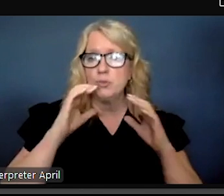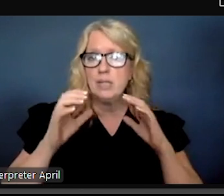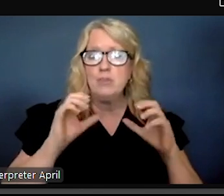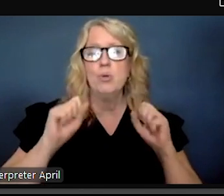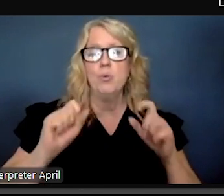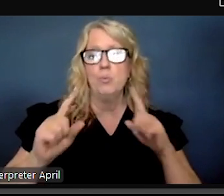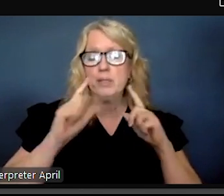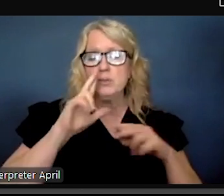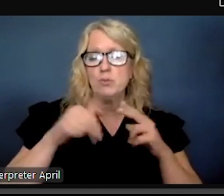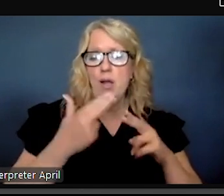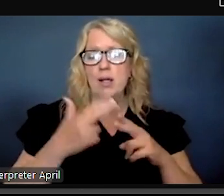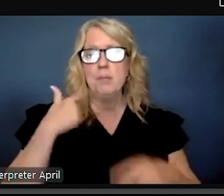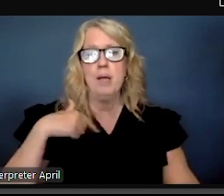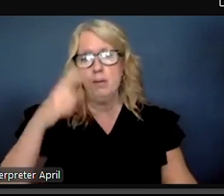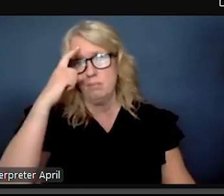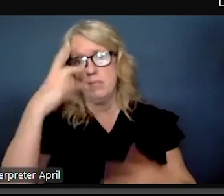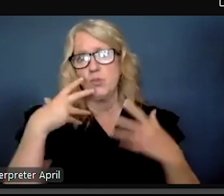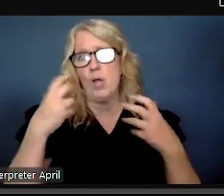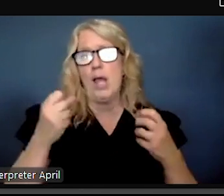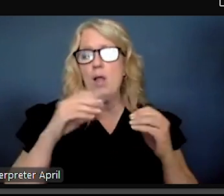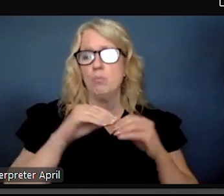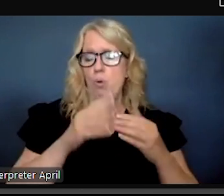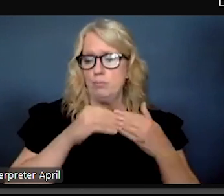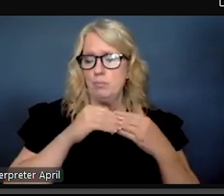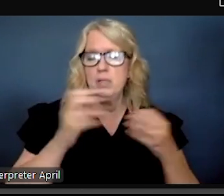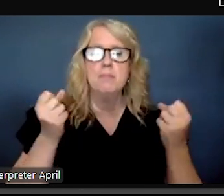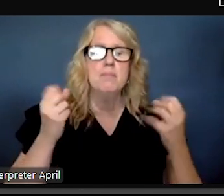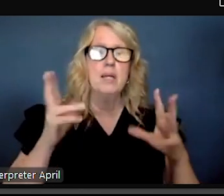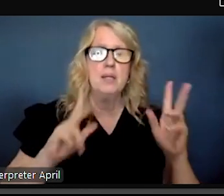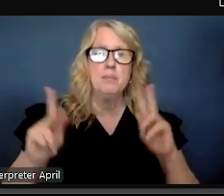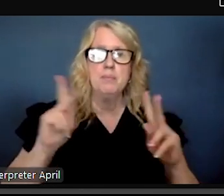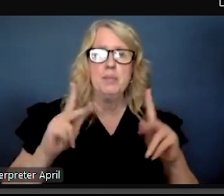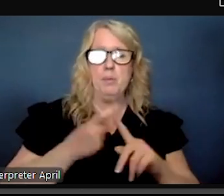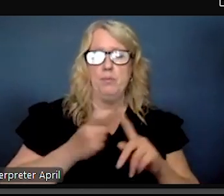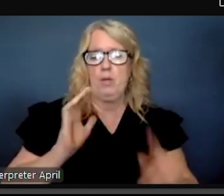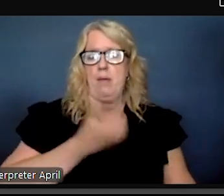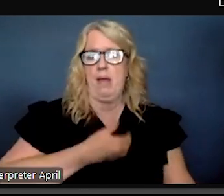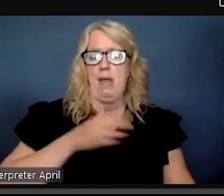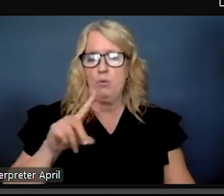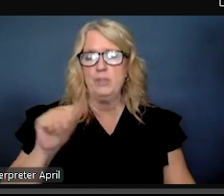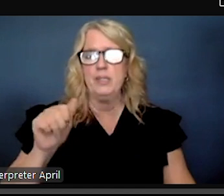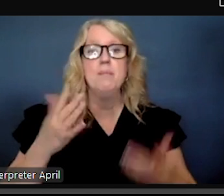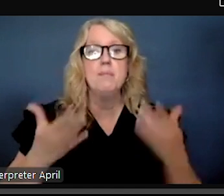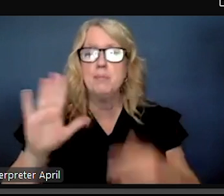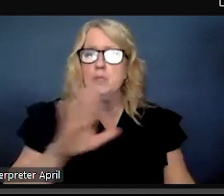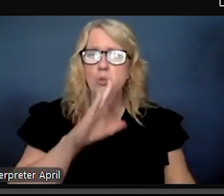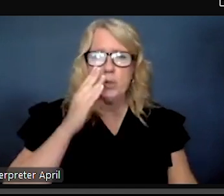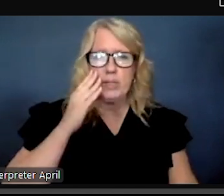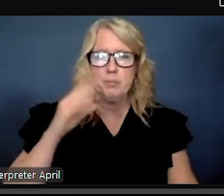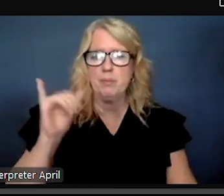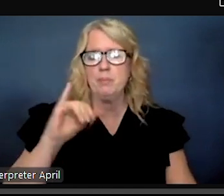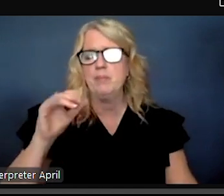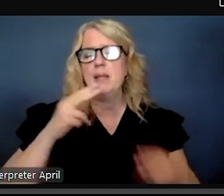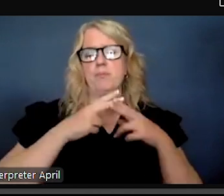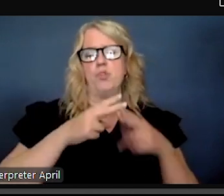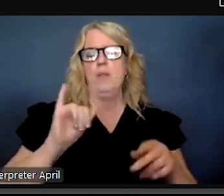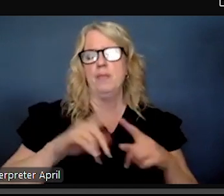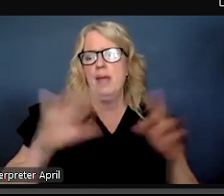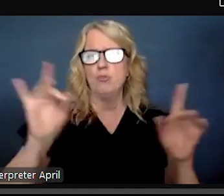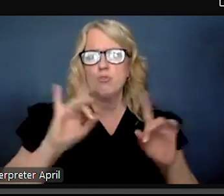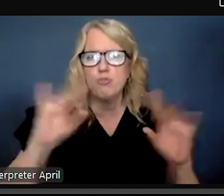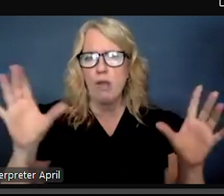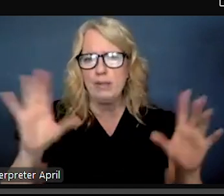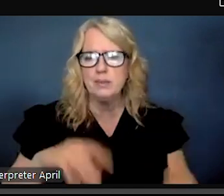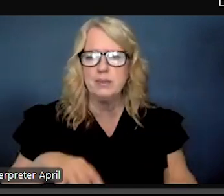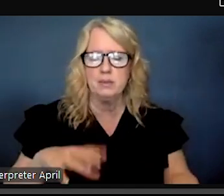talk about mental health more freely. Vast majority of people you'll see from our data, and I think it's your experience too, they're not calling in crisis. It has